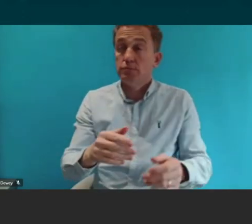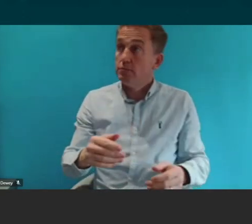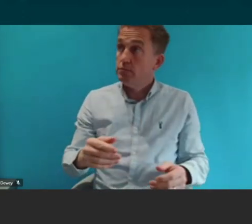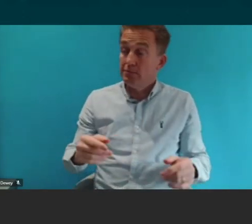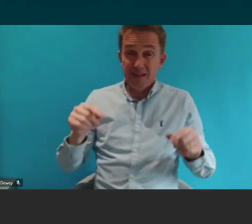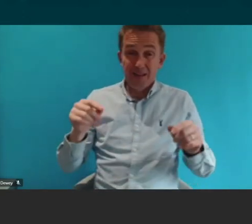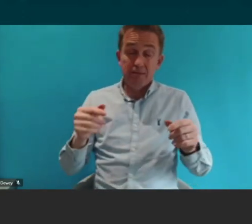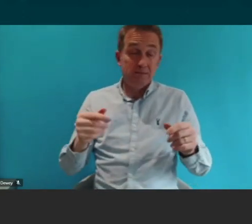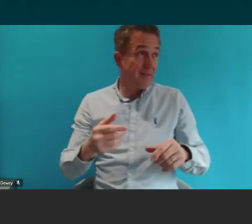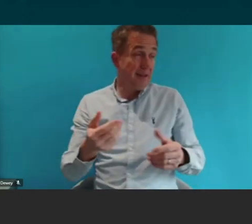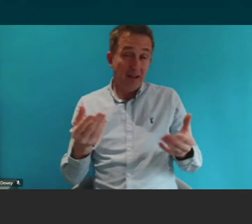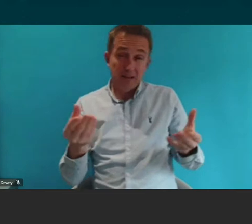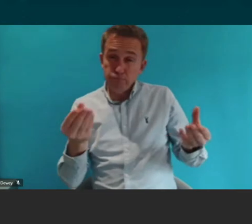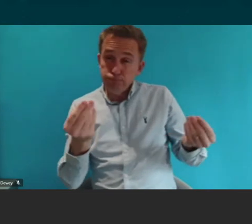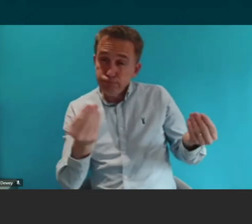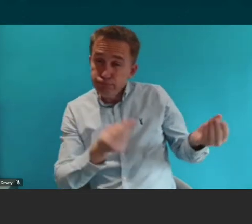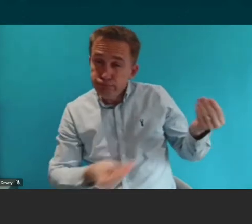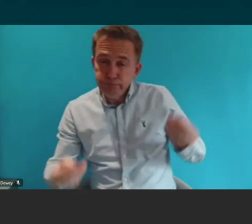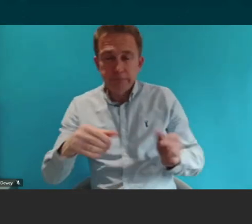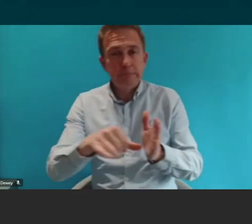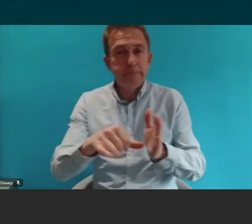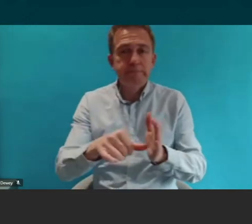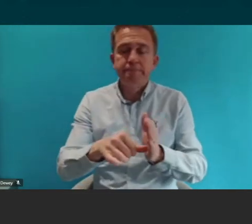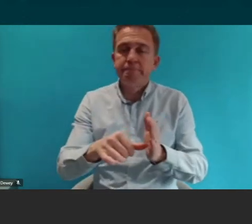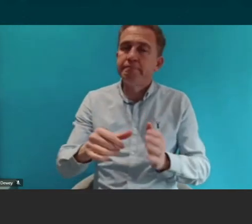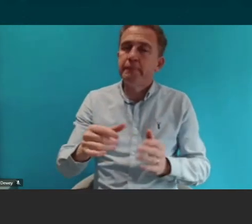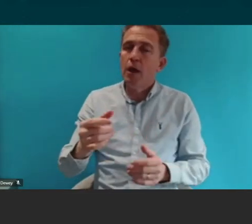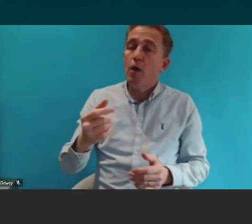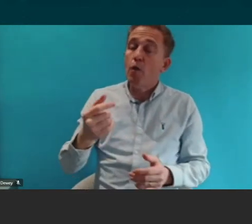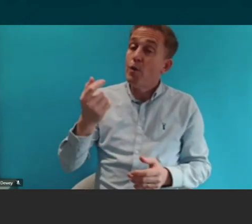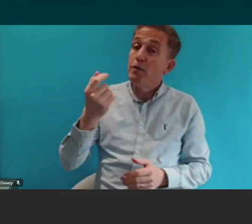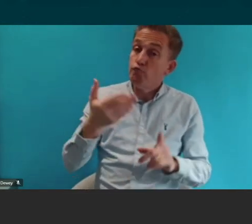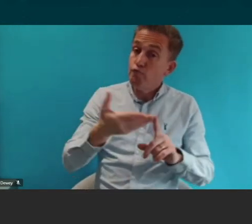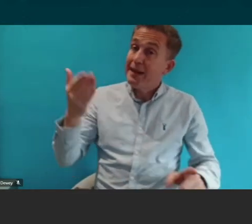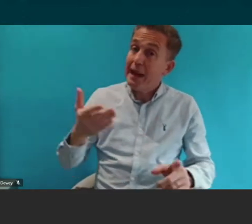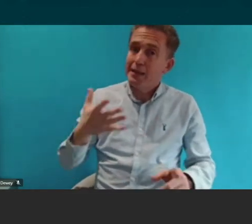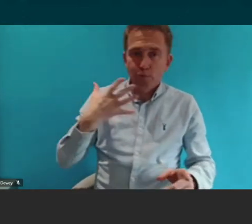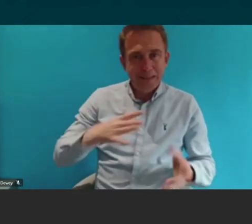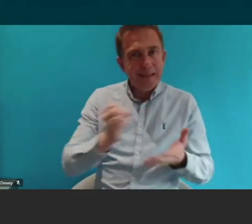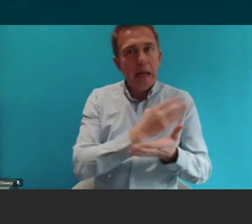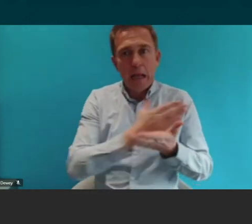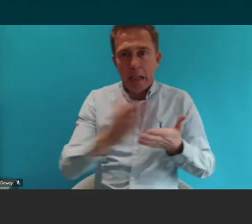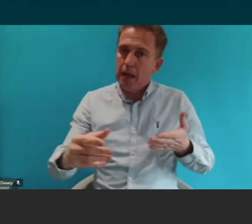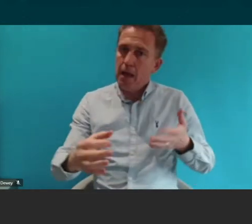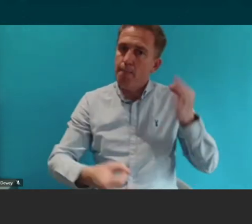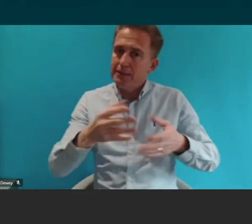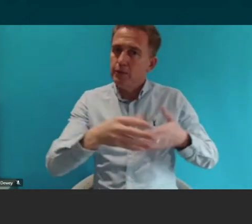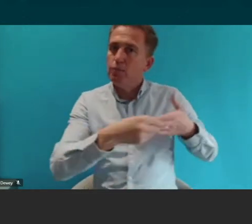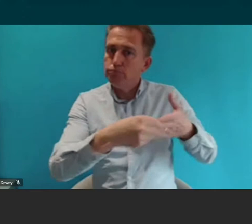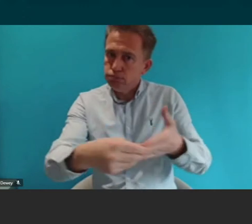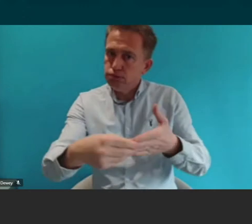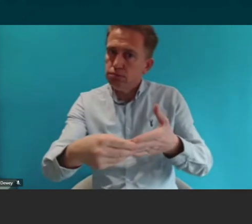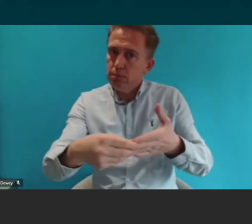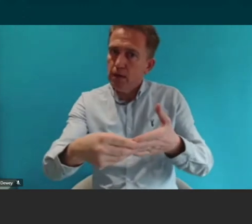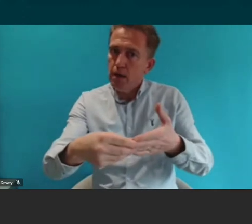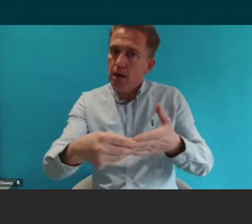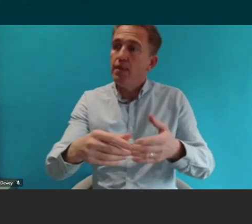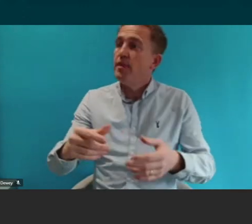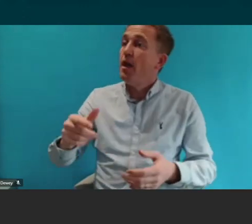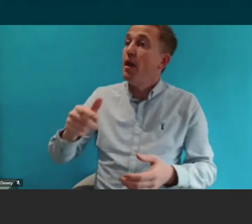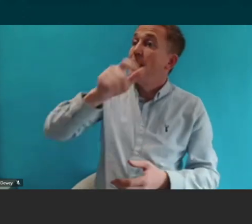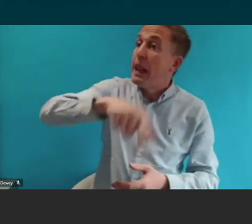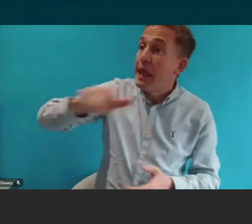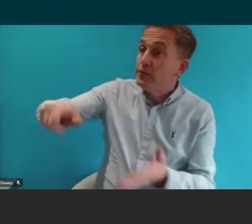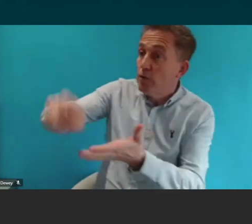council recognises the need for clear political leadership and to respect the democratic mandate delivered by the electorate